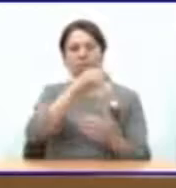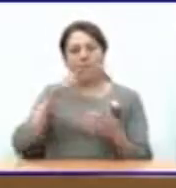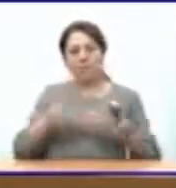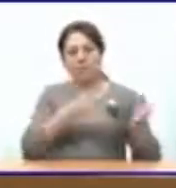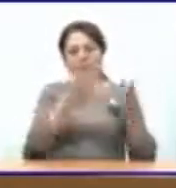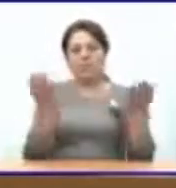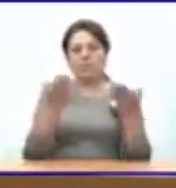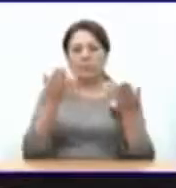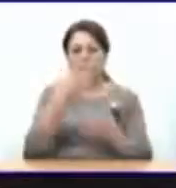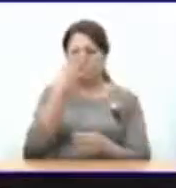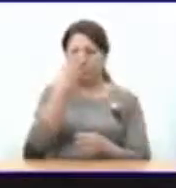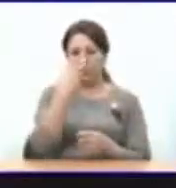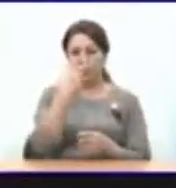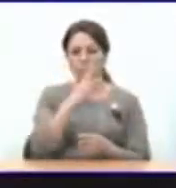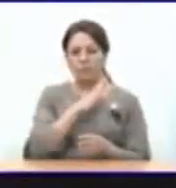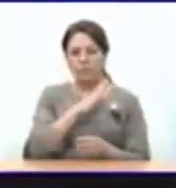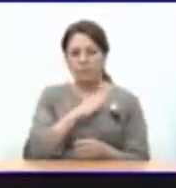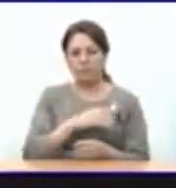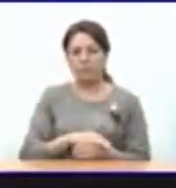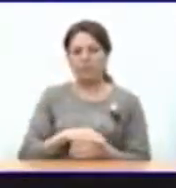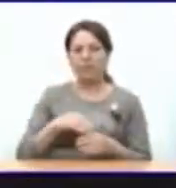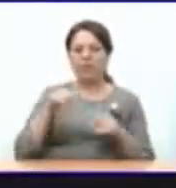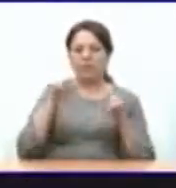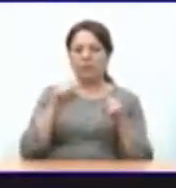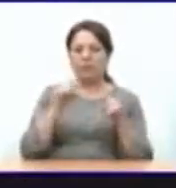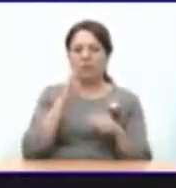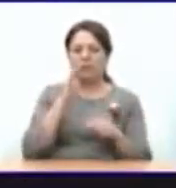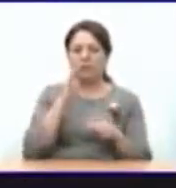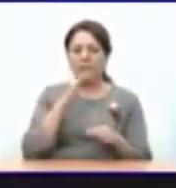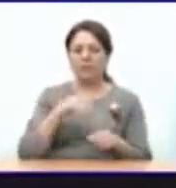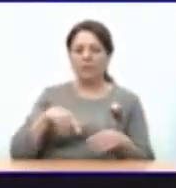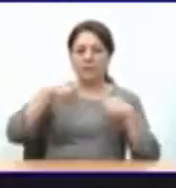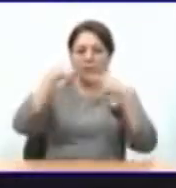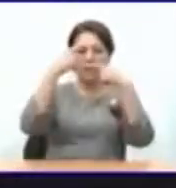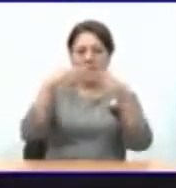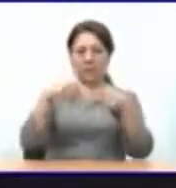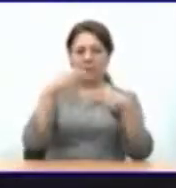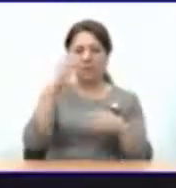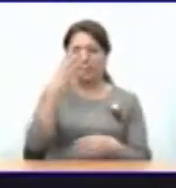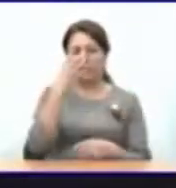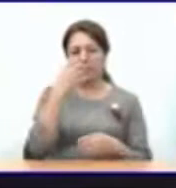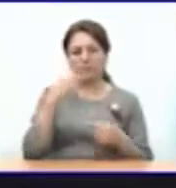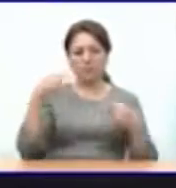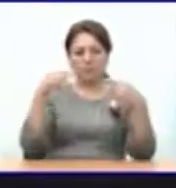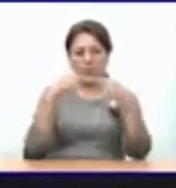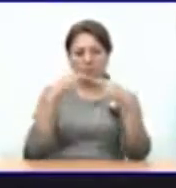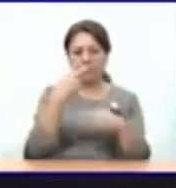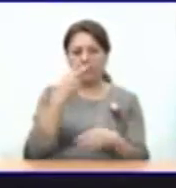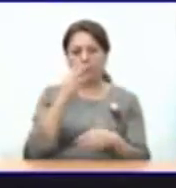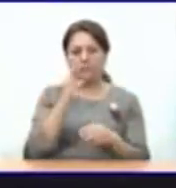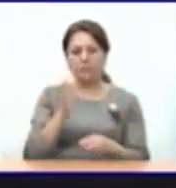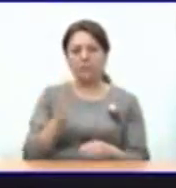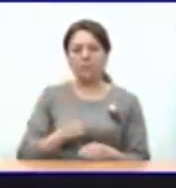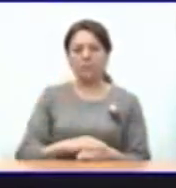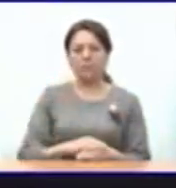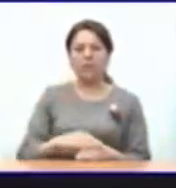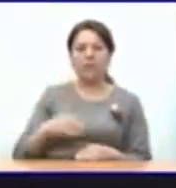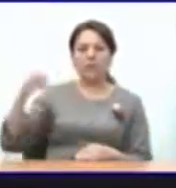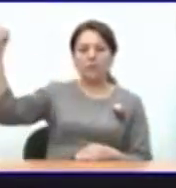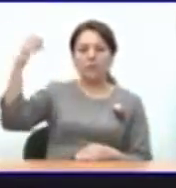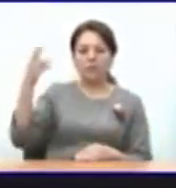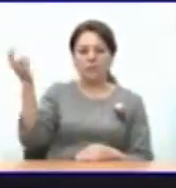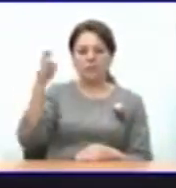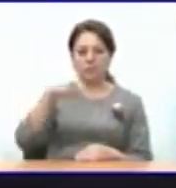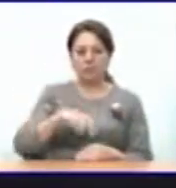rasmdan ko'rib turibsiz. Bu hodisa keyingi rasmda yana ham aniqroq tasvirlangan. Demak, quyoshdan kelayotgan kuchli